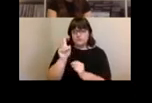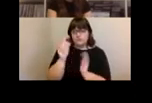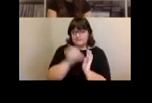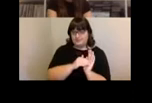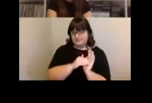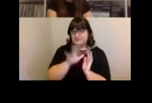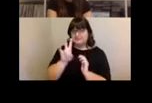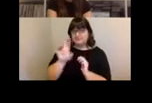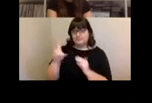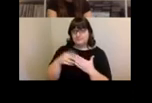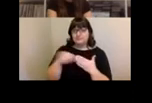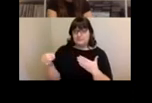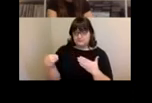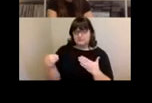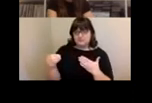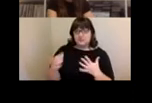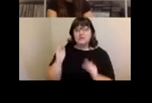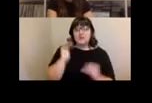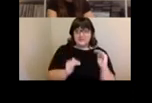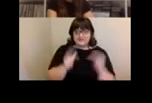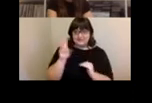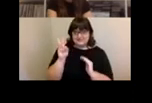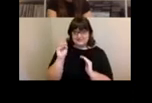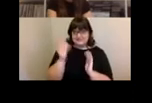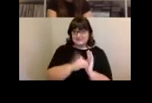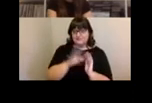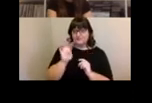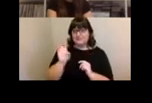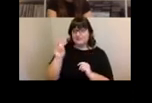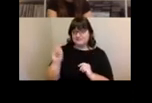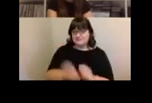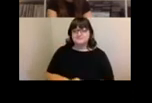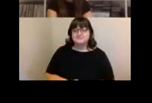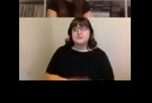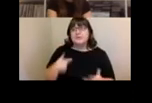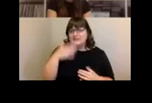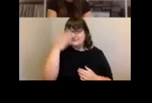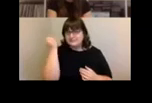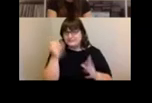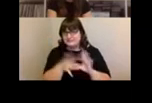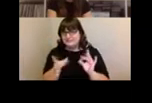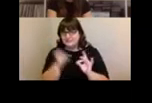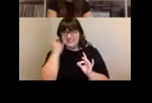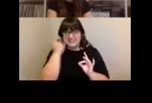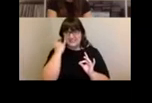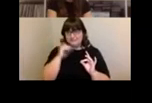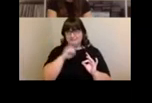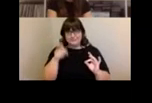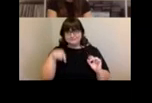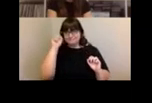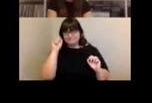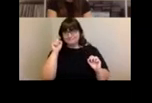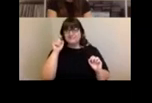$41,071. So we balance out at $60,460. Now, I forgot to mention, if anyone has any questions while we're going over